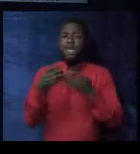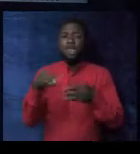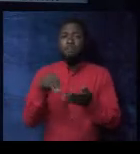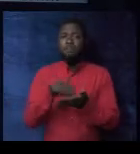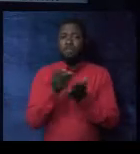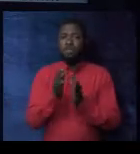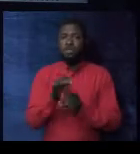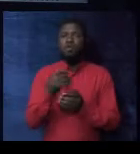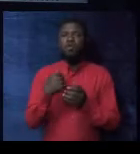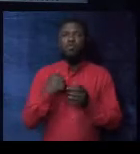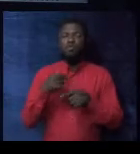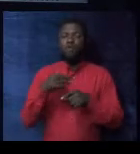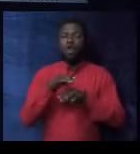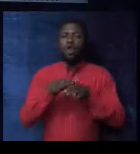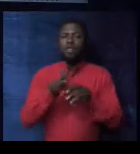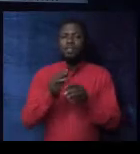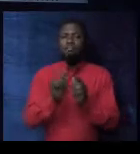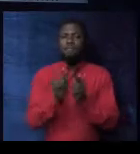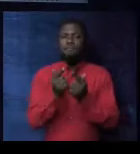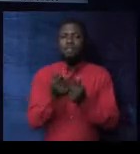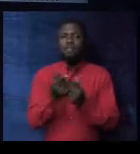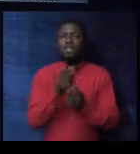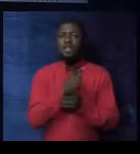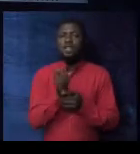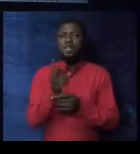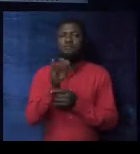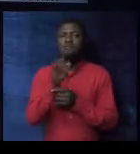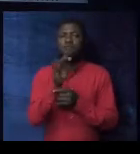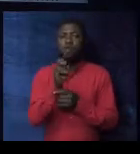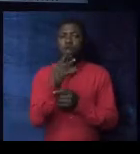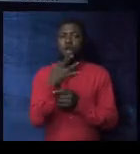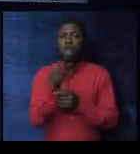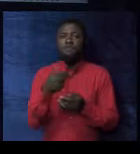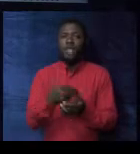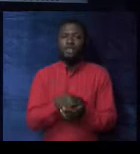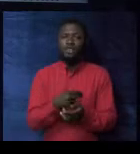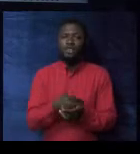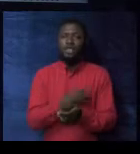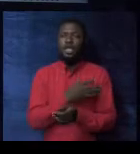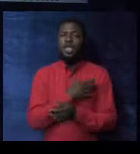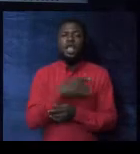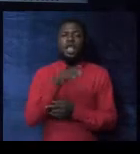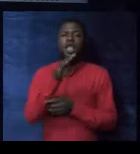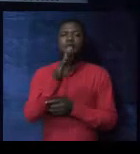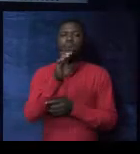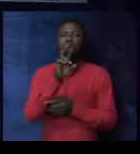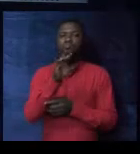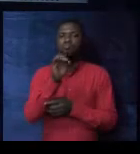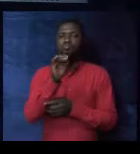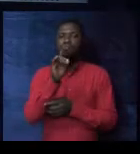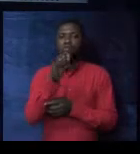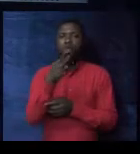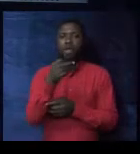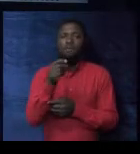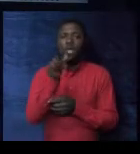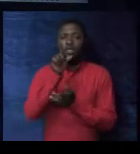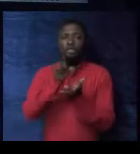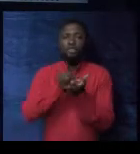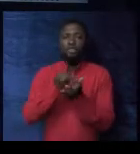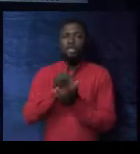many musicians, we call them a band of musicians. A flock of sheep. A brood of